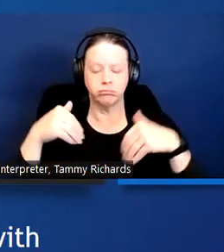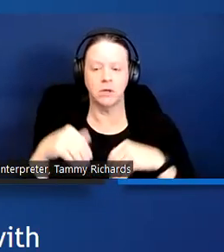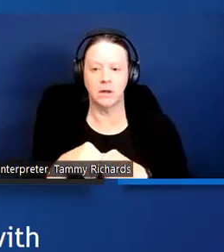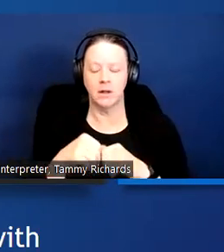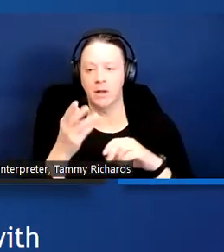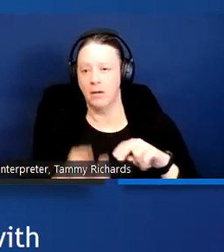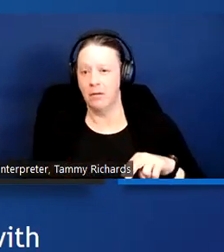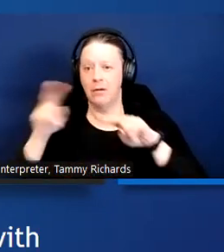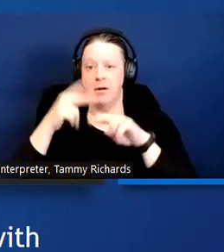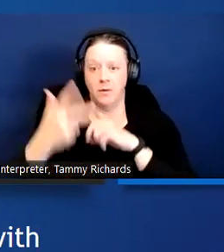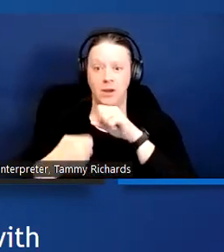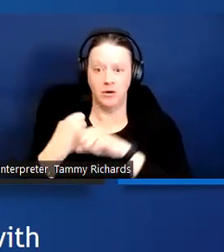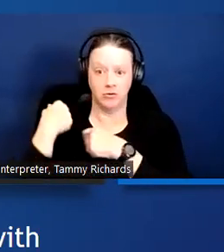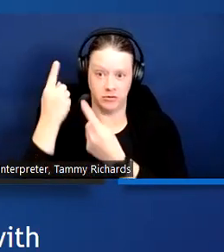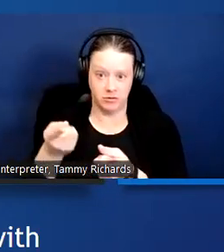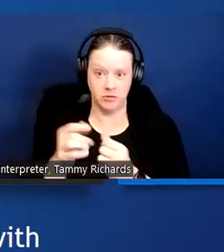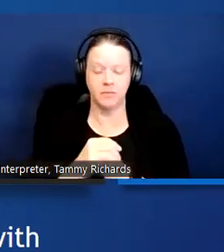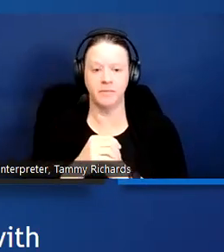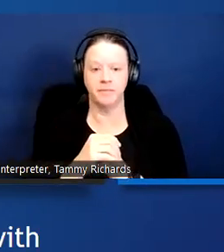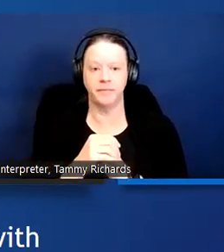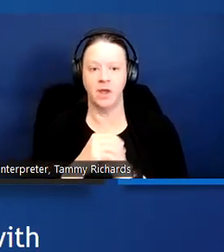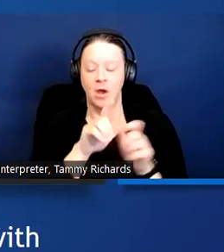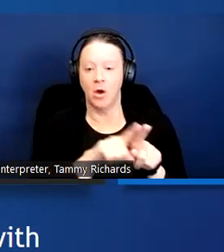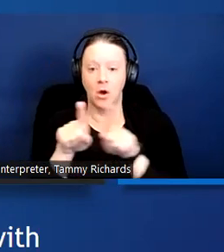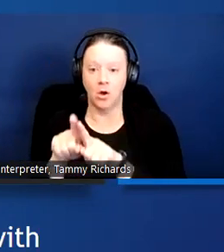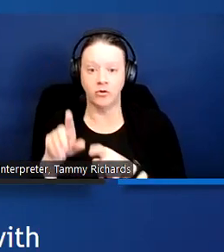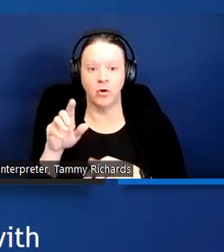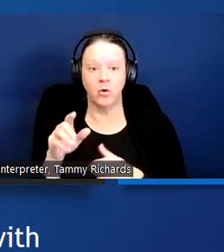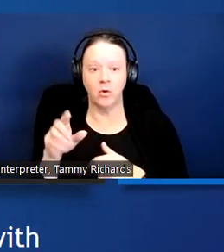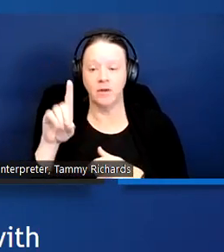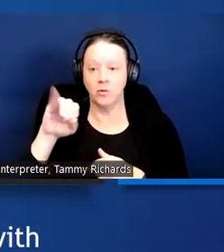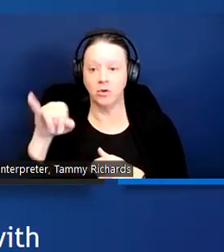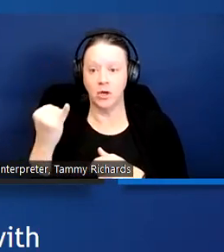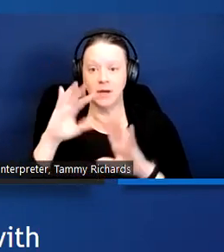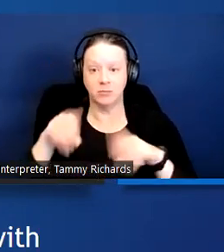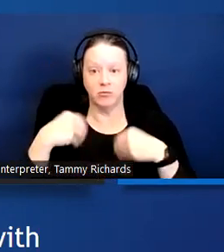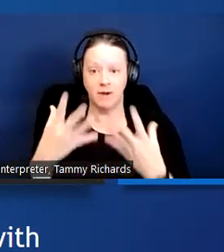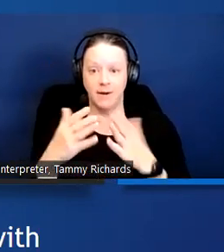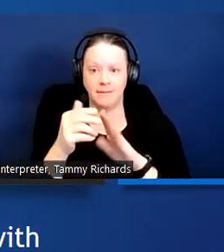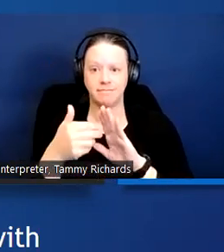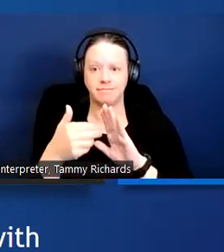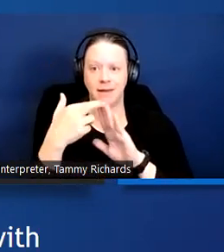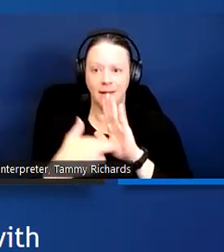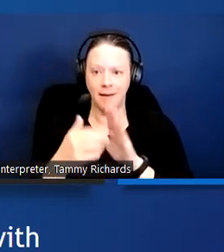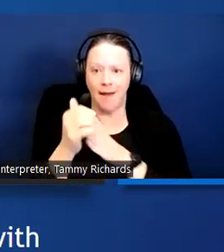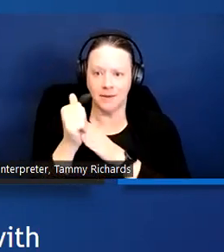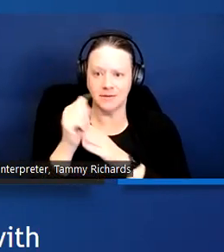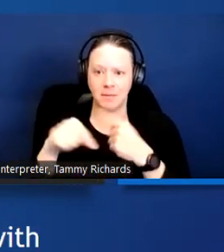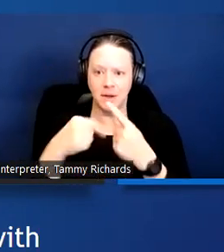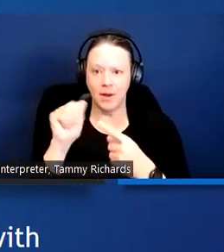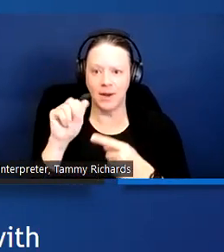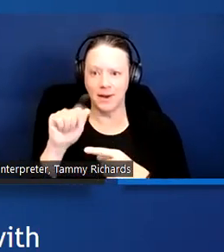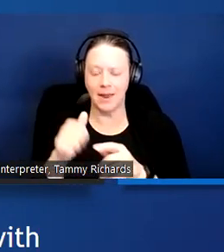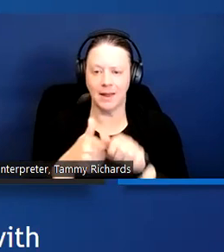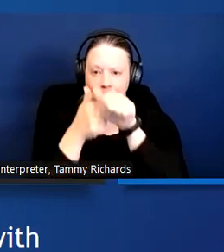in the last 3 years. They have also issued guidance on ADA compliance, what they think is necessary for